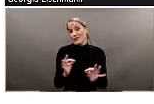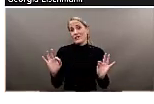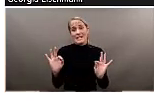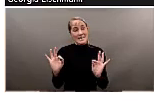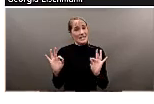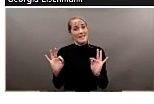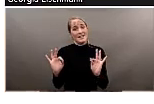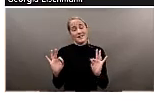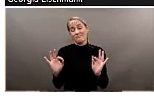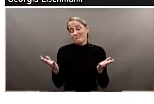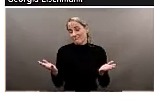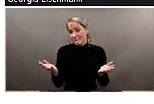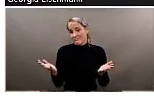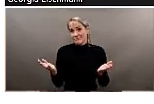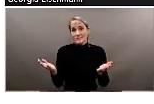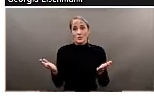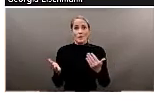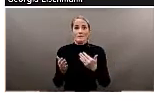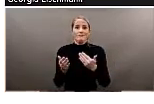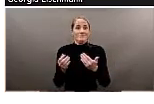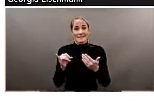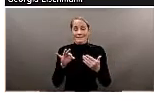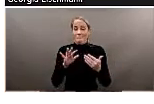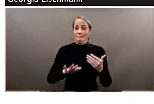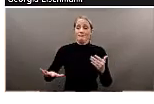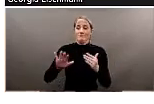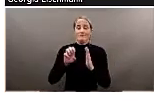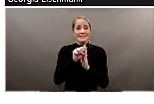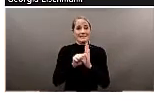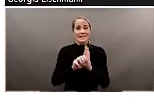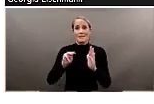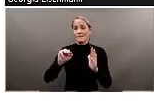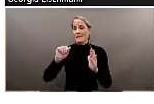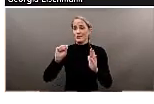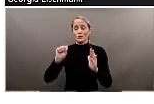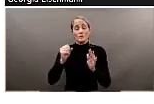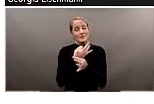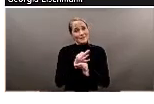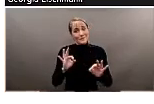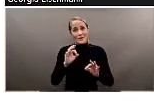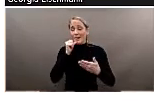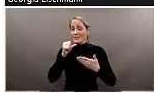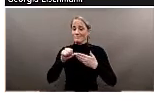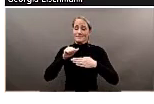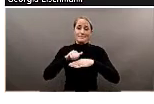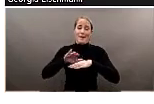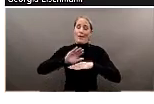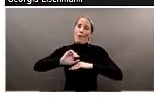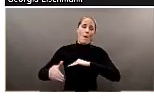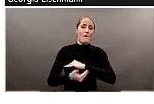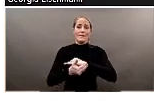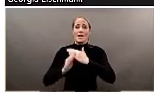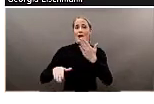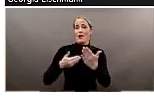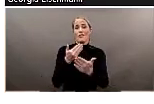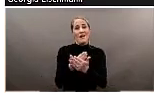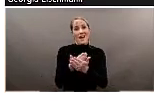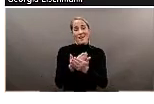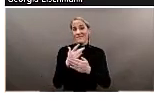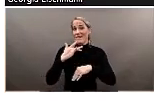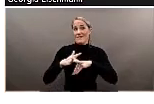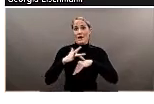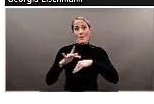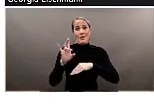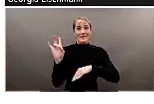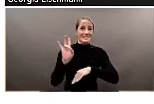get prescribed Paxlovid, then we will ship the medication to you anywhere within the state, free of charge overnight. And this program